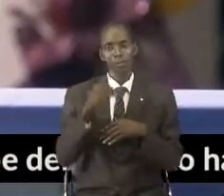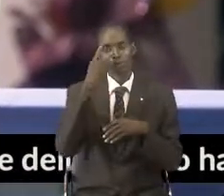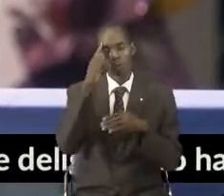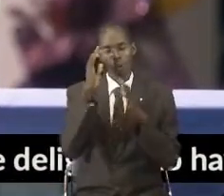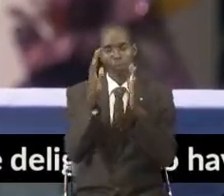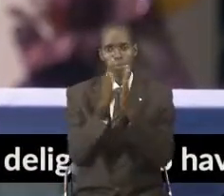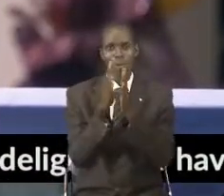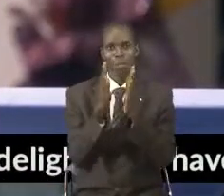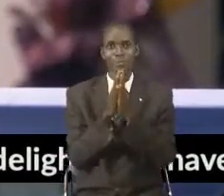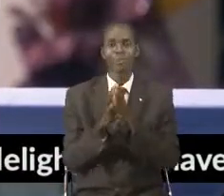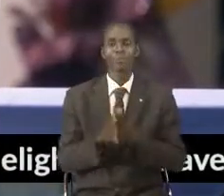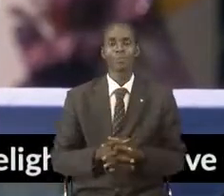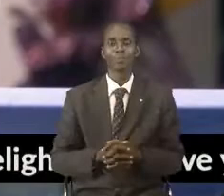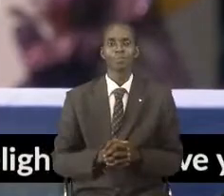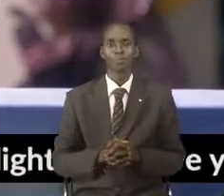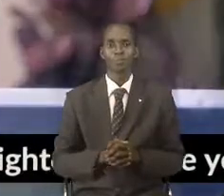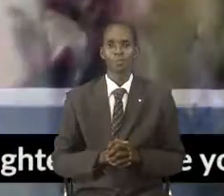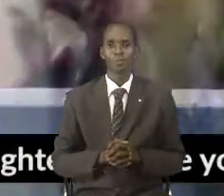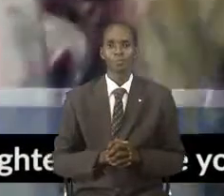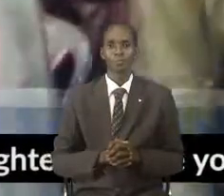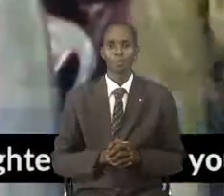our Father in the Lord to the pulpit?